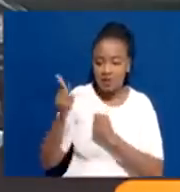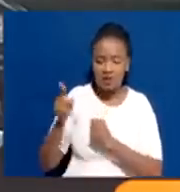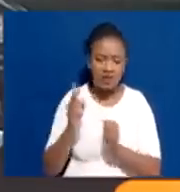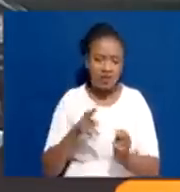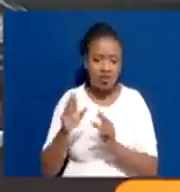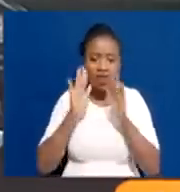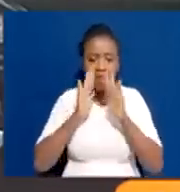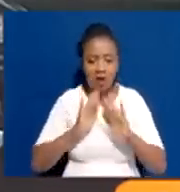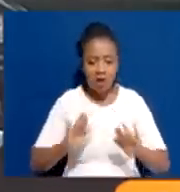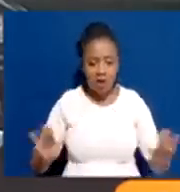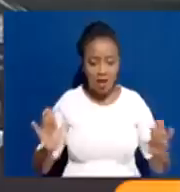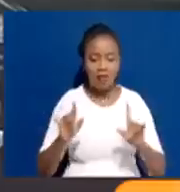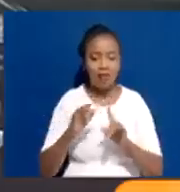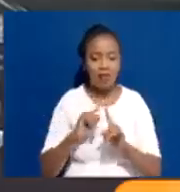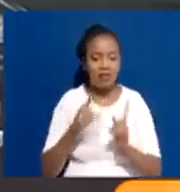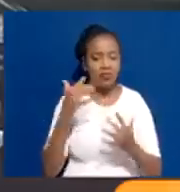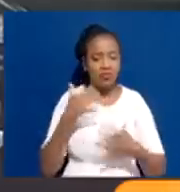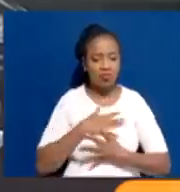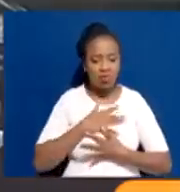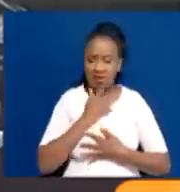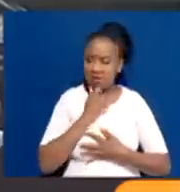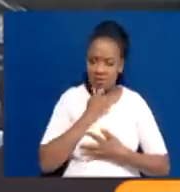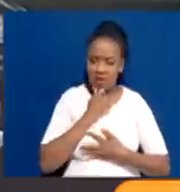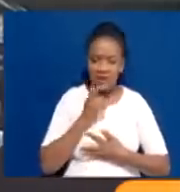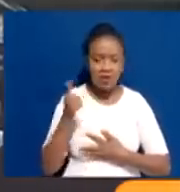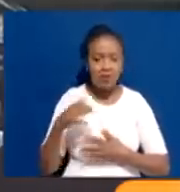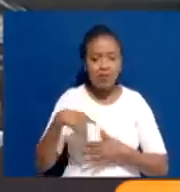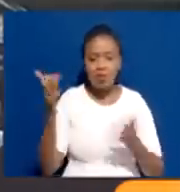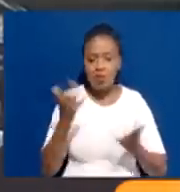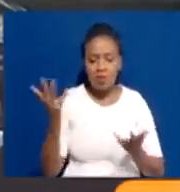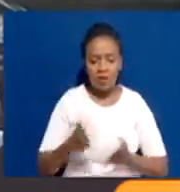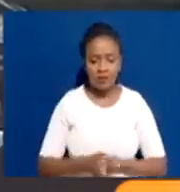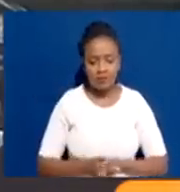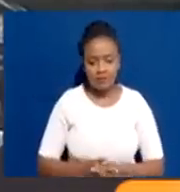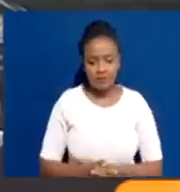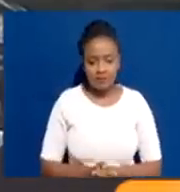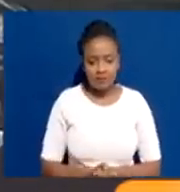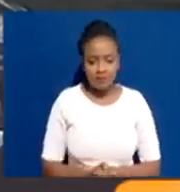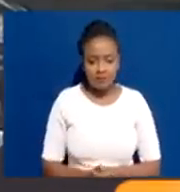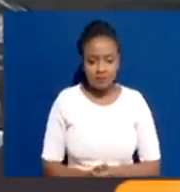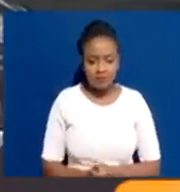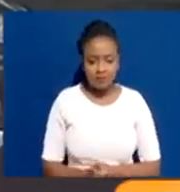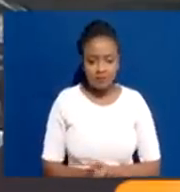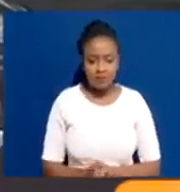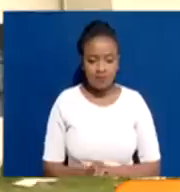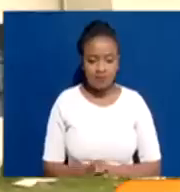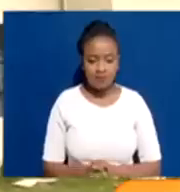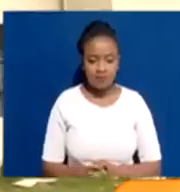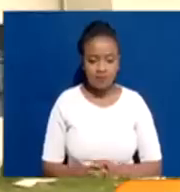person and remained puzzled over his whereabouts. Sofina Cheng Ouma reports.